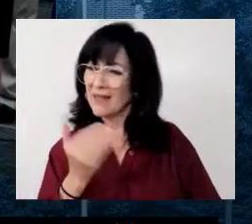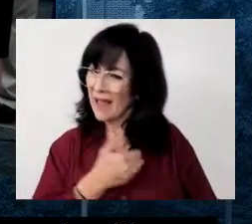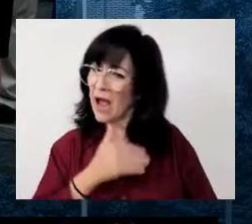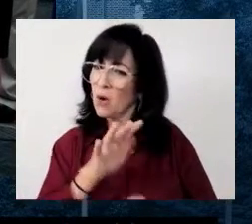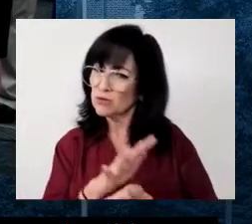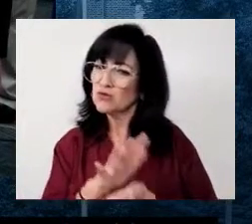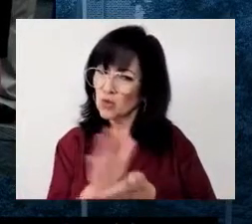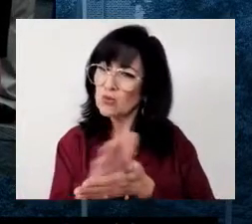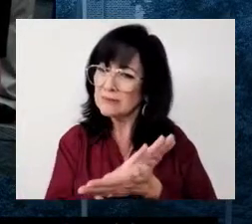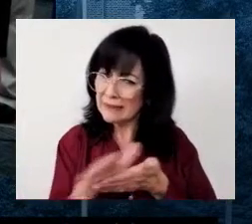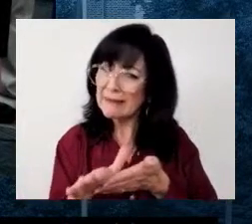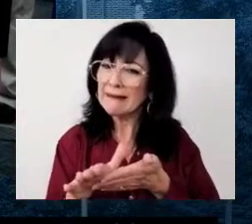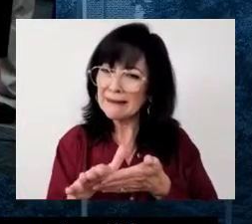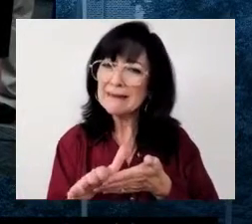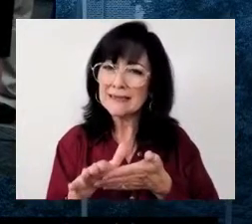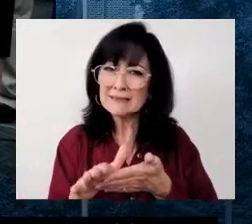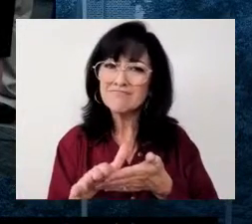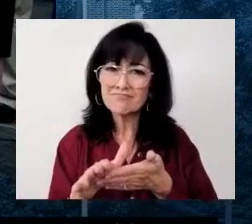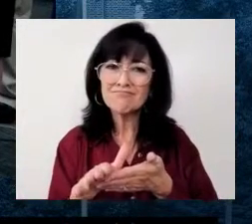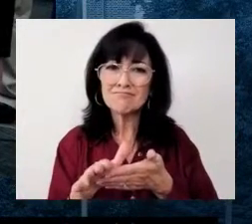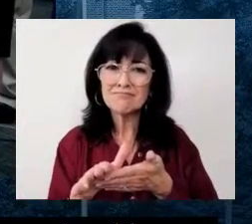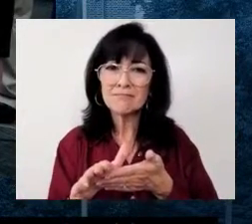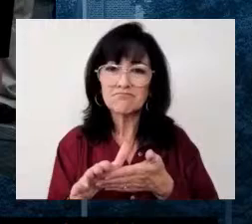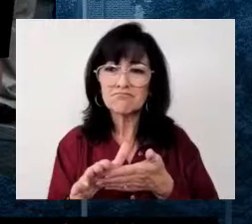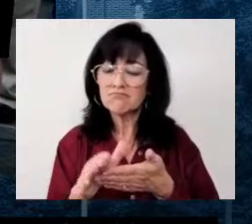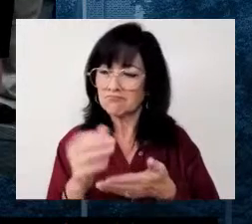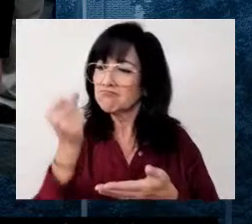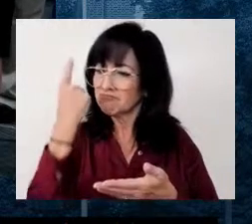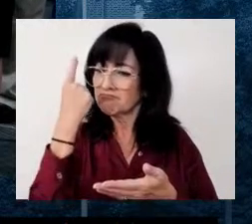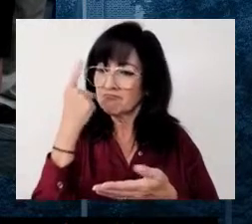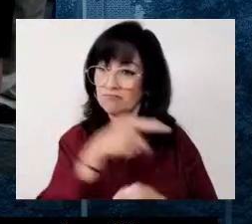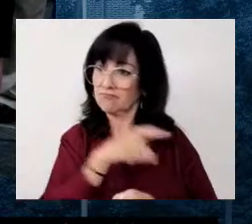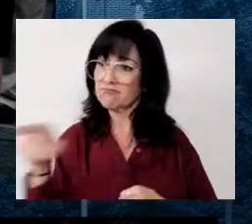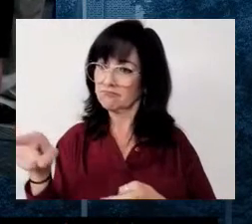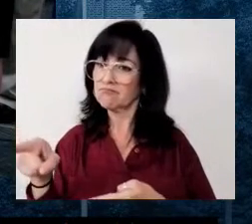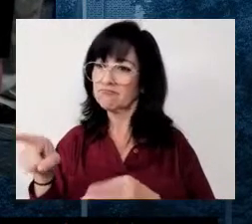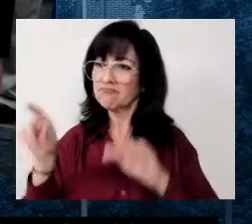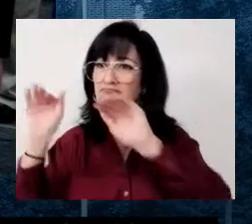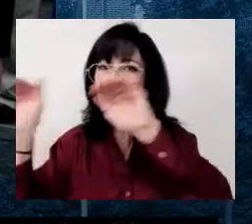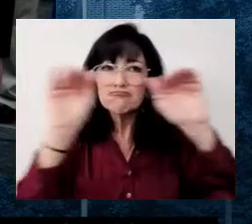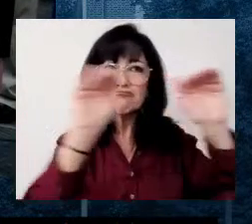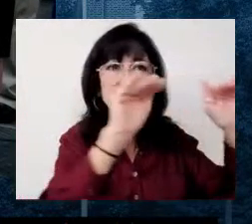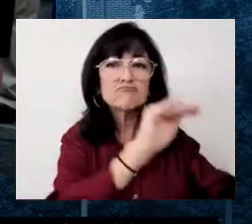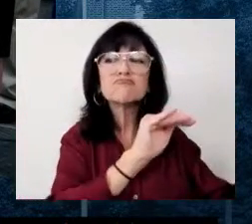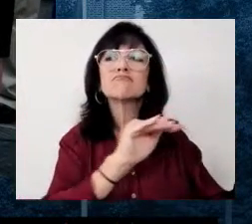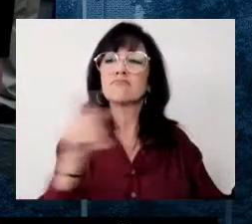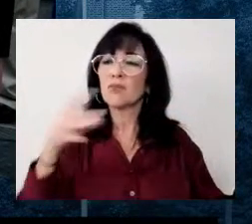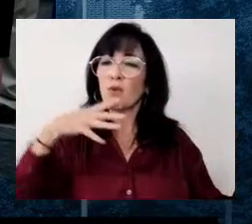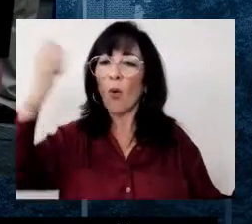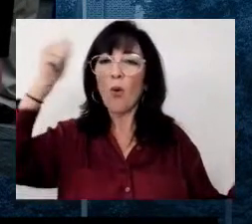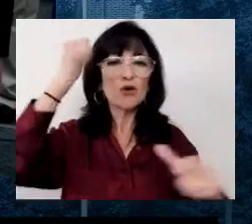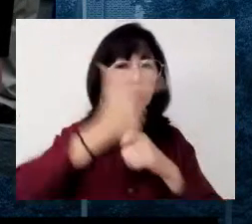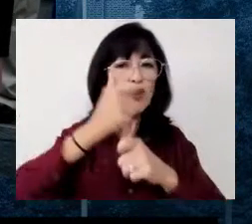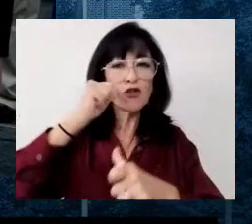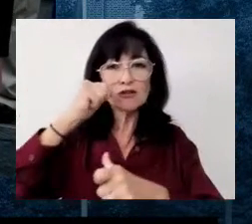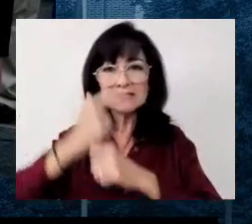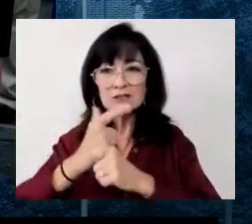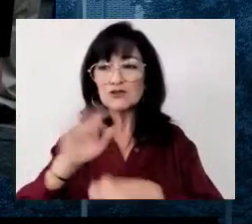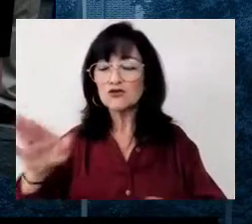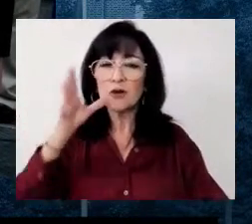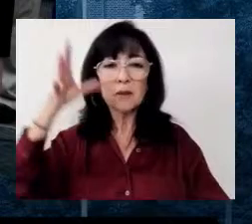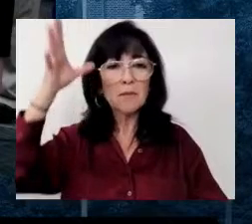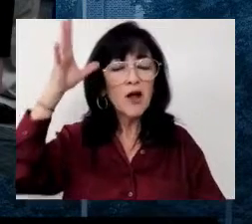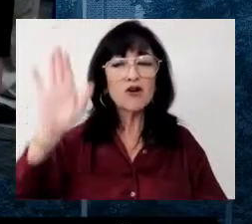darn clean in the first instance. But you can be great examples to your older brothers and sisters, to your parents, to your